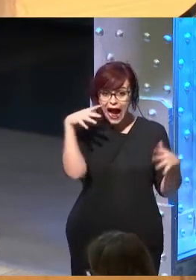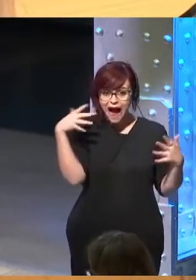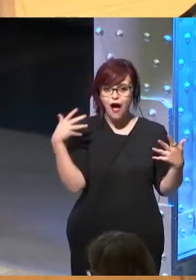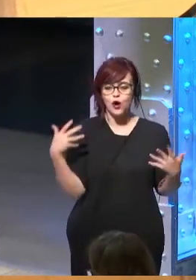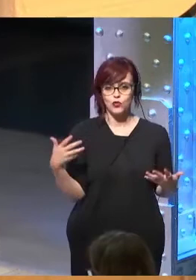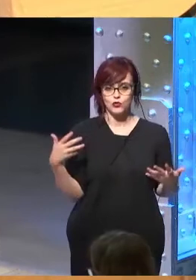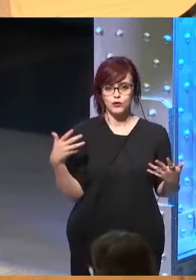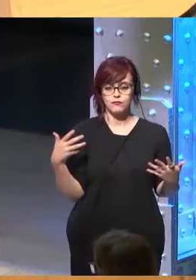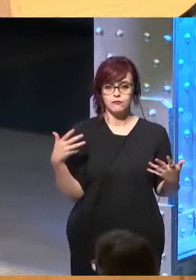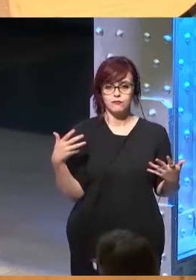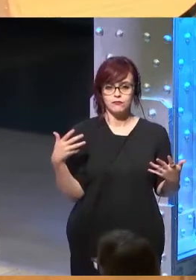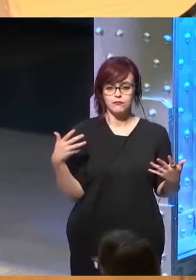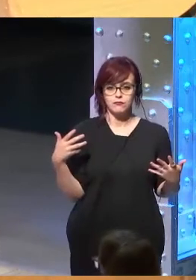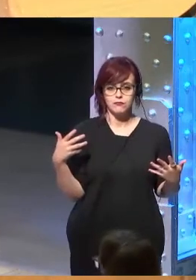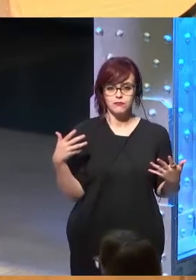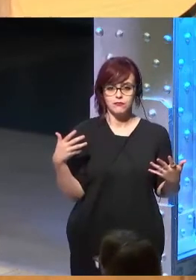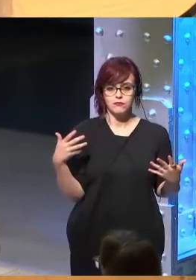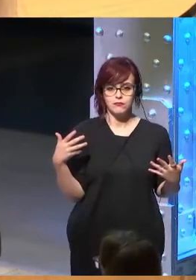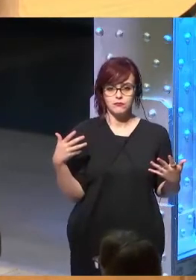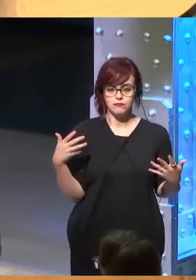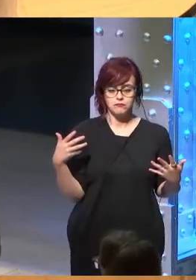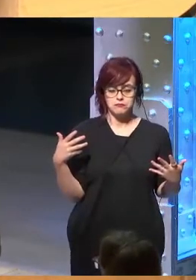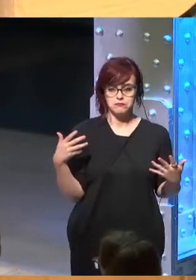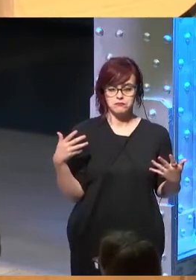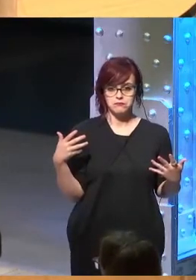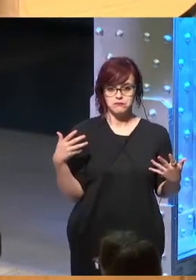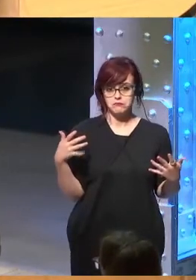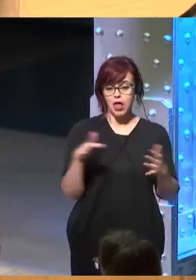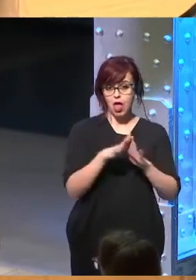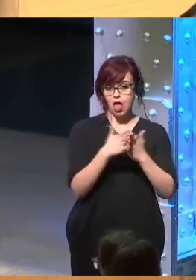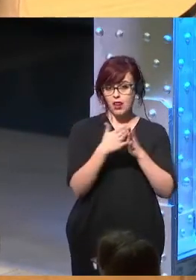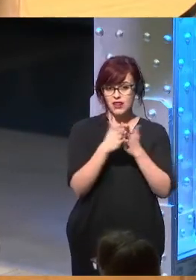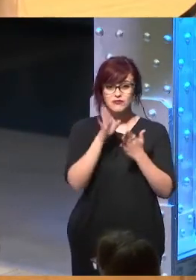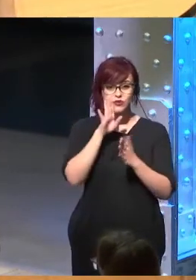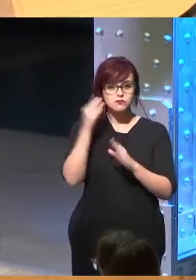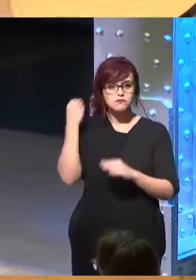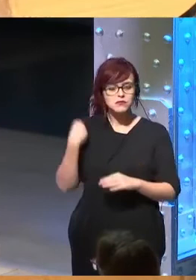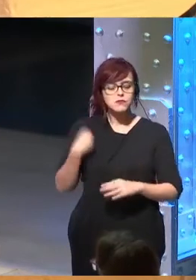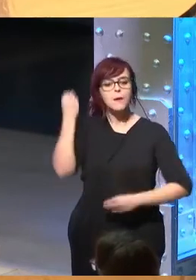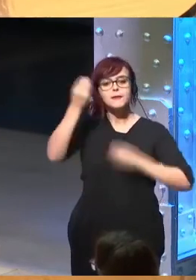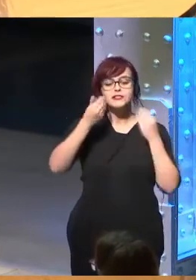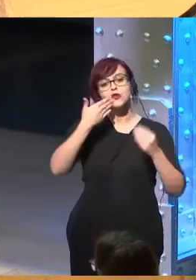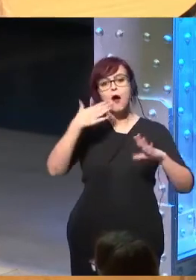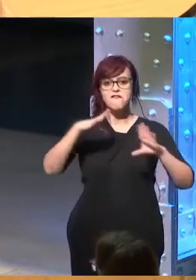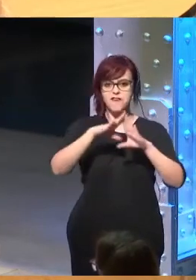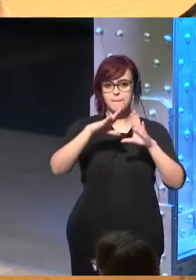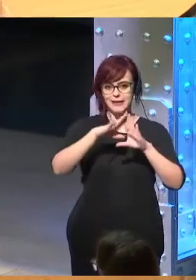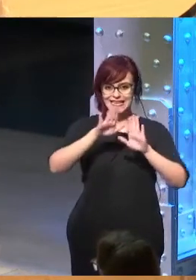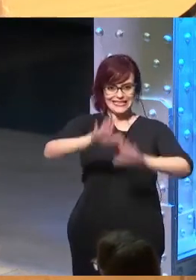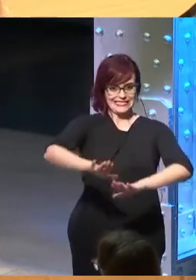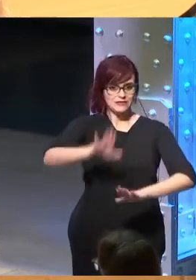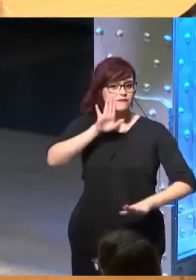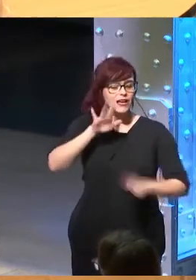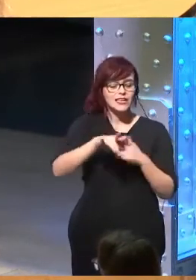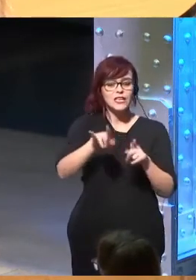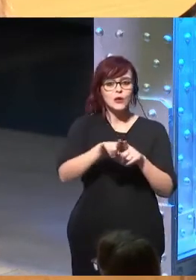a feminist play, when in the Aristophanic original,